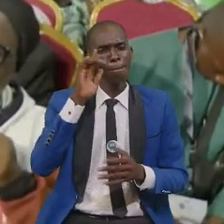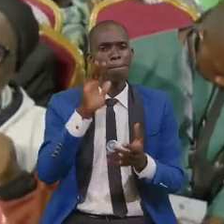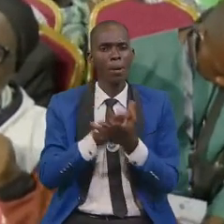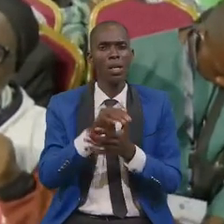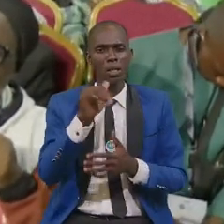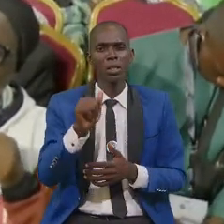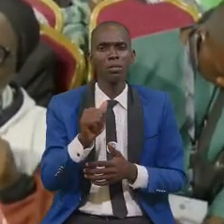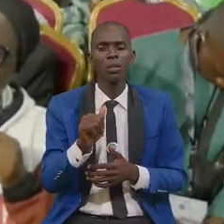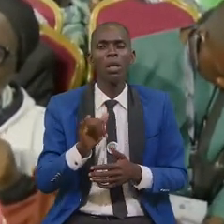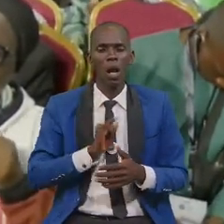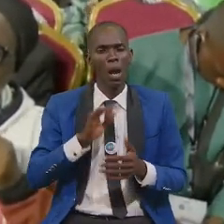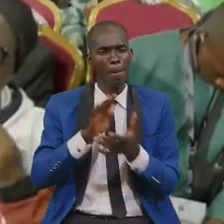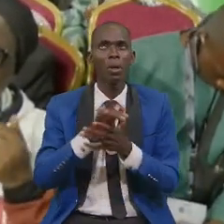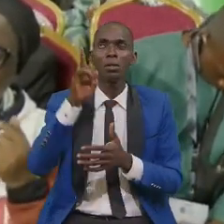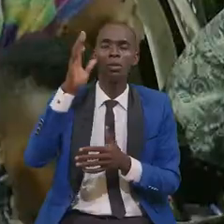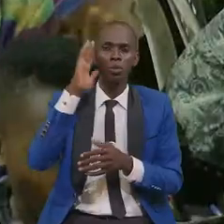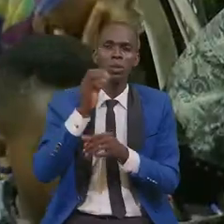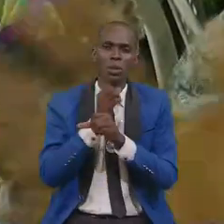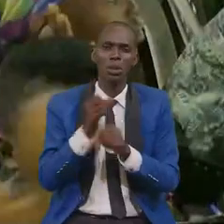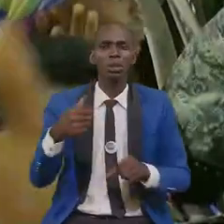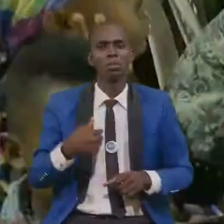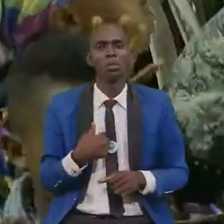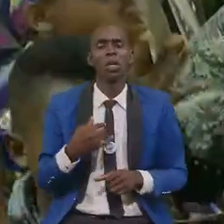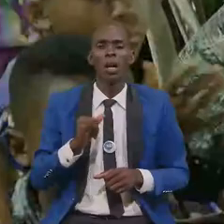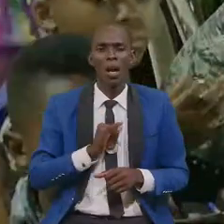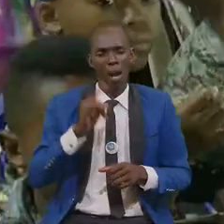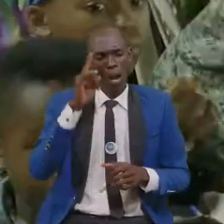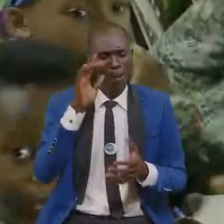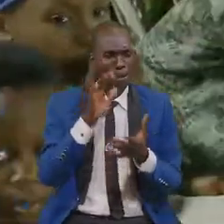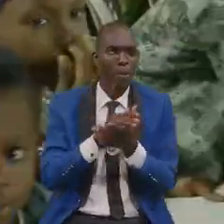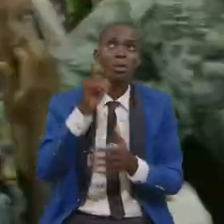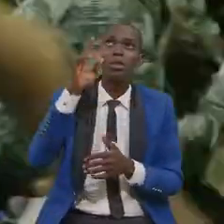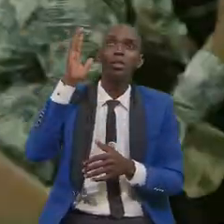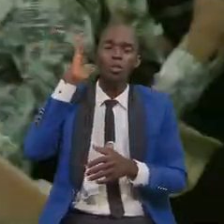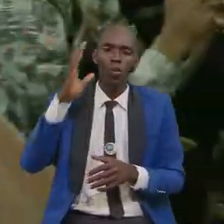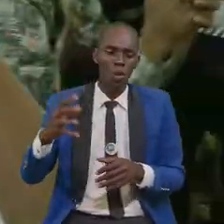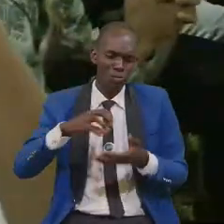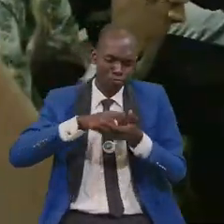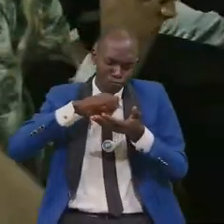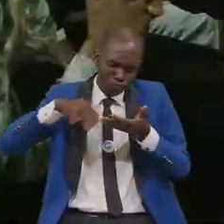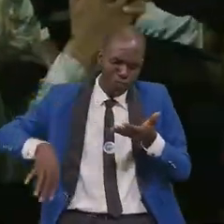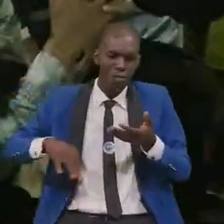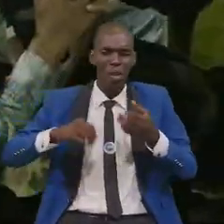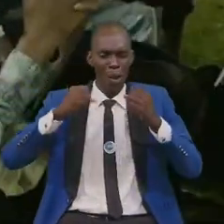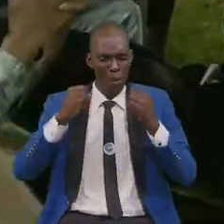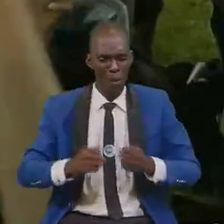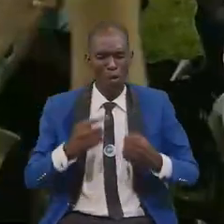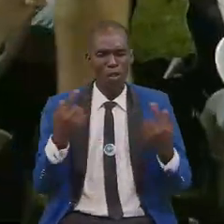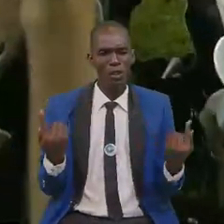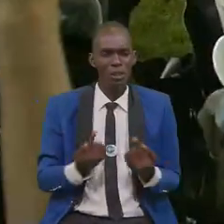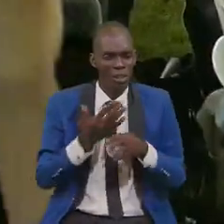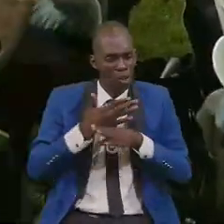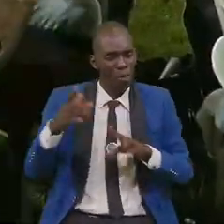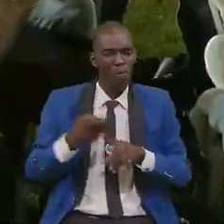will save me. I believe he'll take the power of sin away from my life